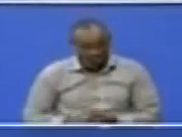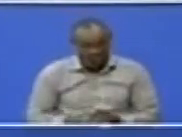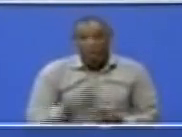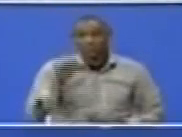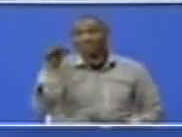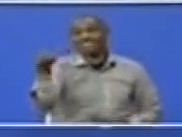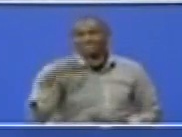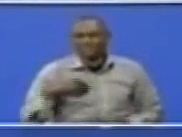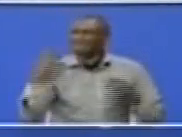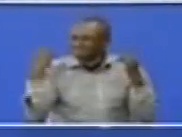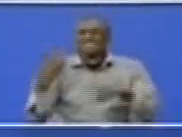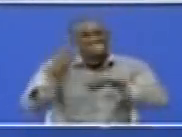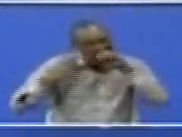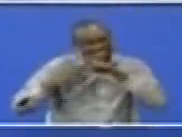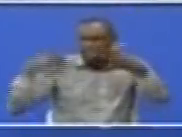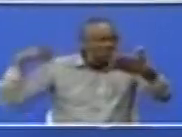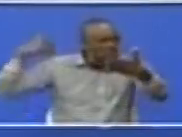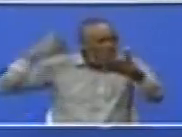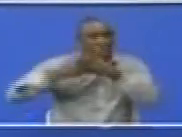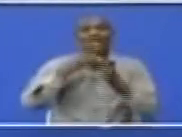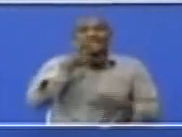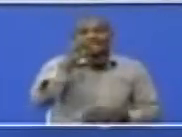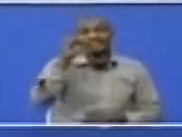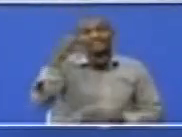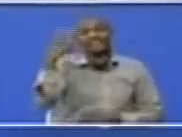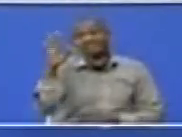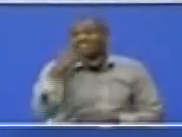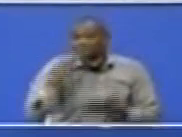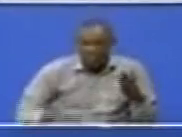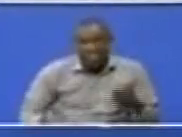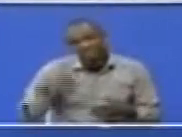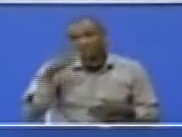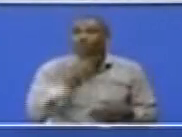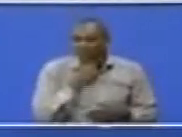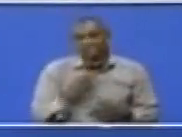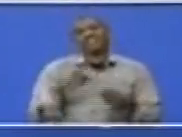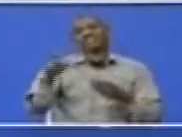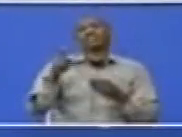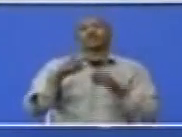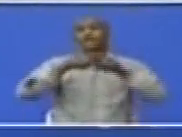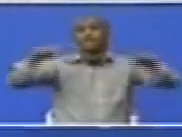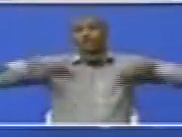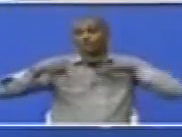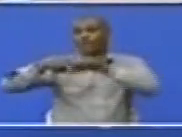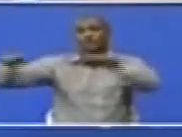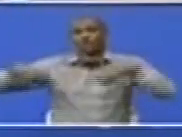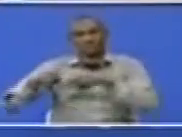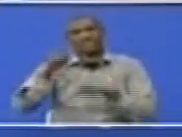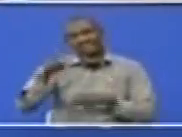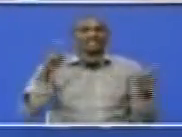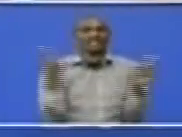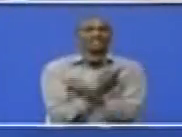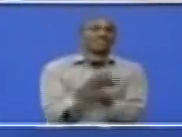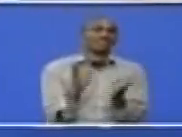After those so many years, NSSF to come back and say they want to service those plots, that was an abuse of